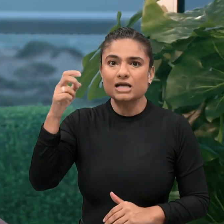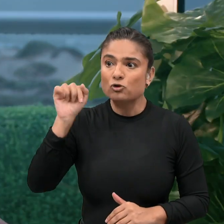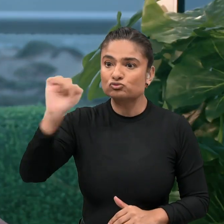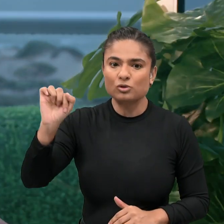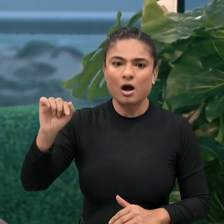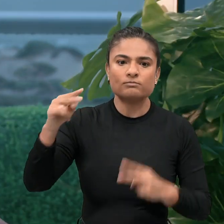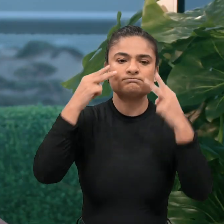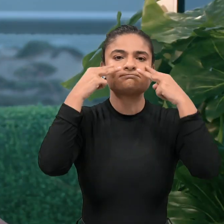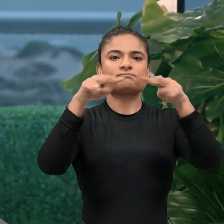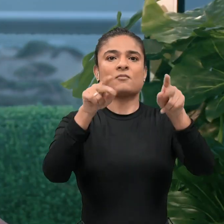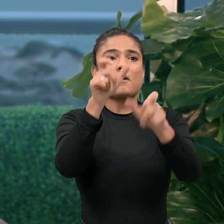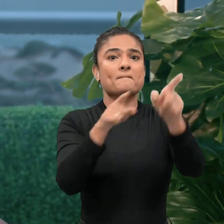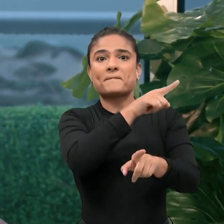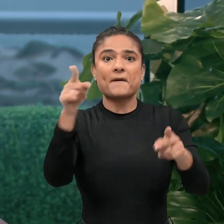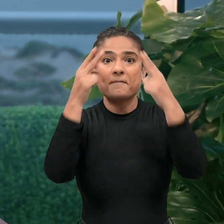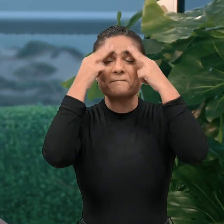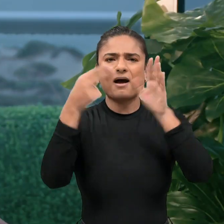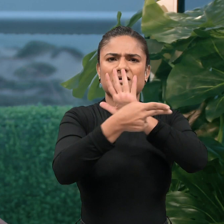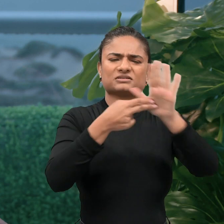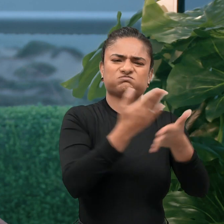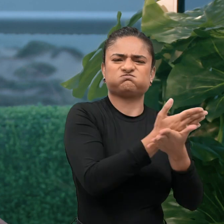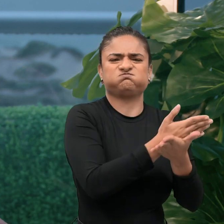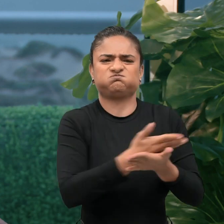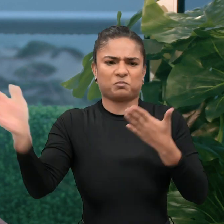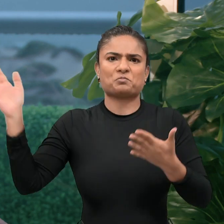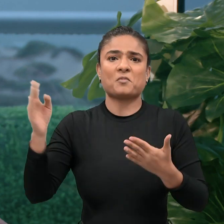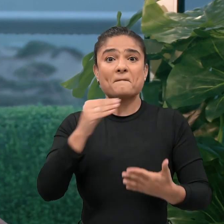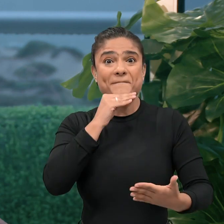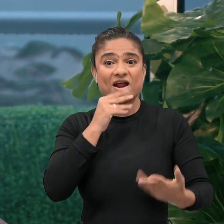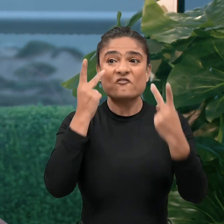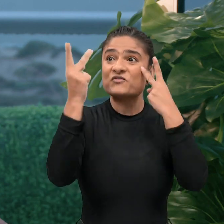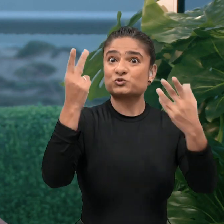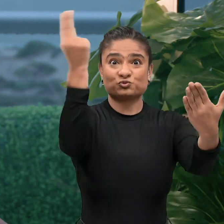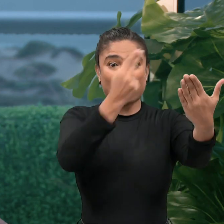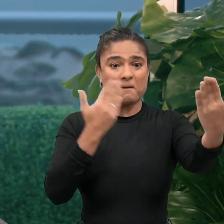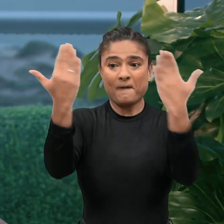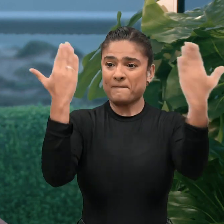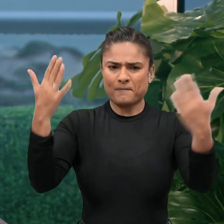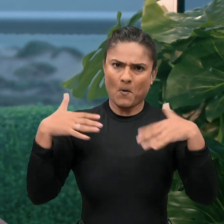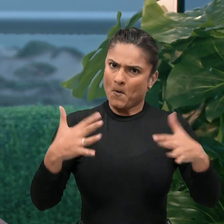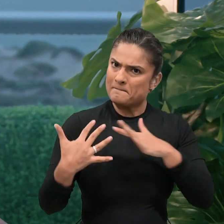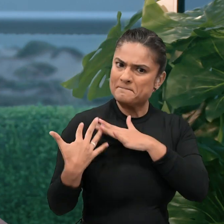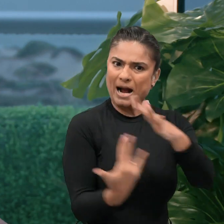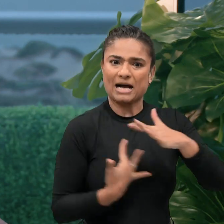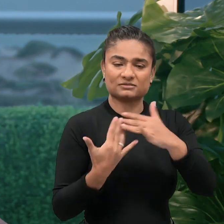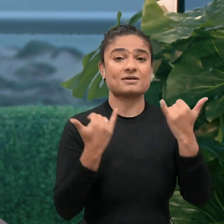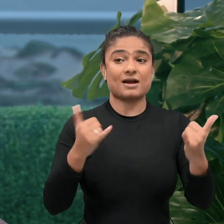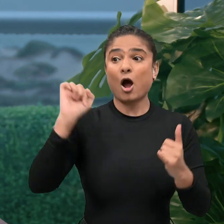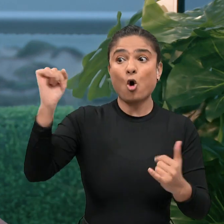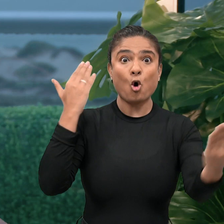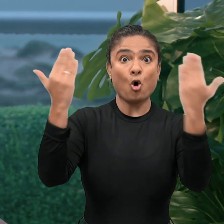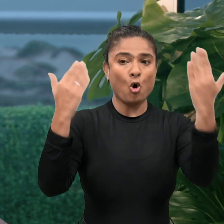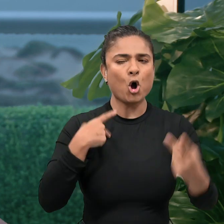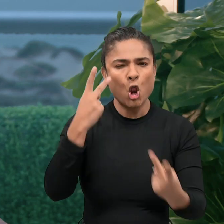Alexandra breek soveel stereotypes as 'n blinde kunstenaar wat visuele kunswerke skep. Absoluut inspirerend. Kyk uit vir haar